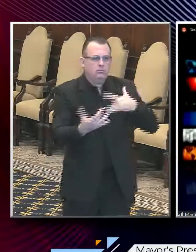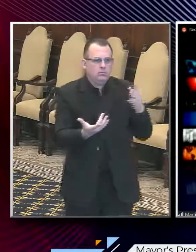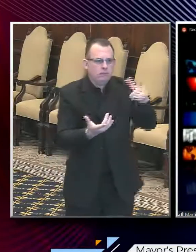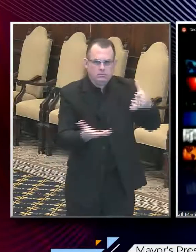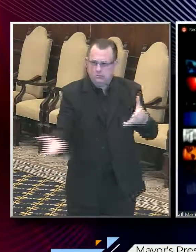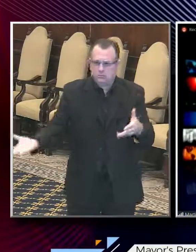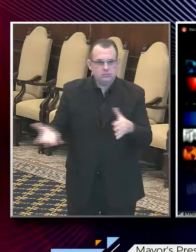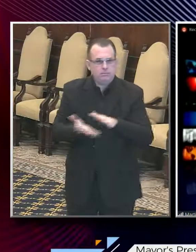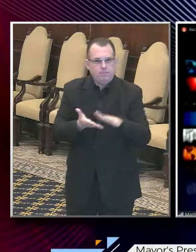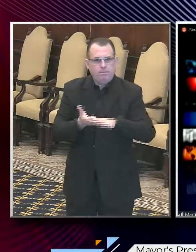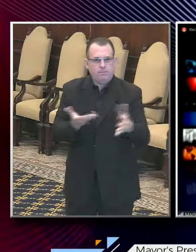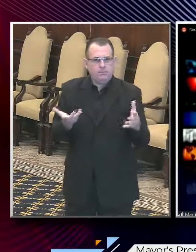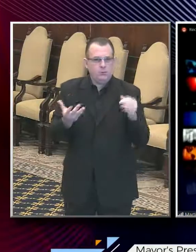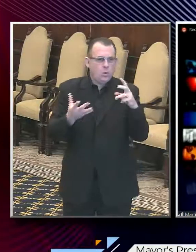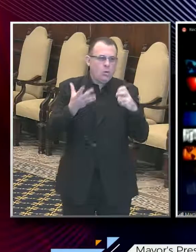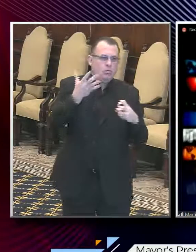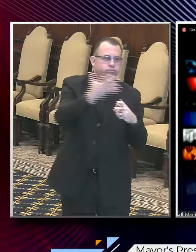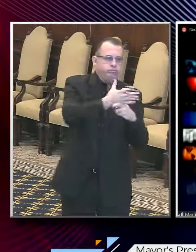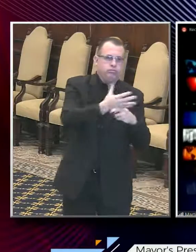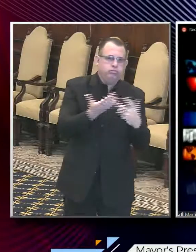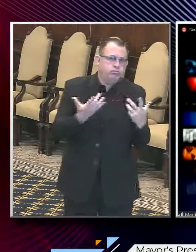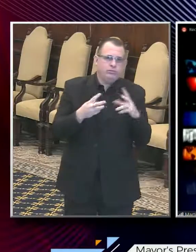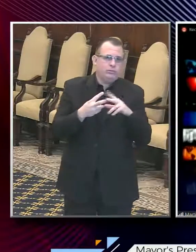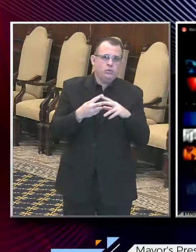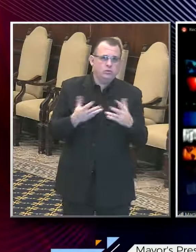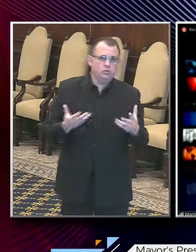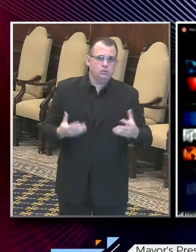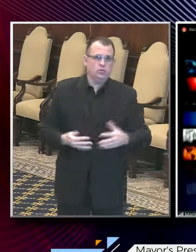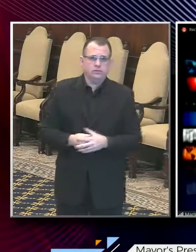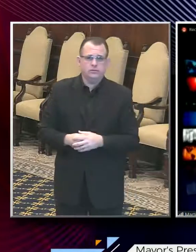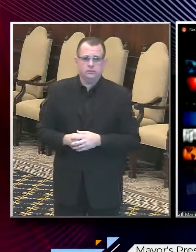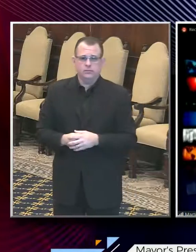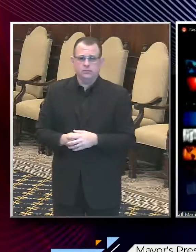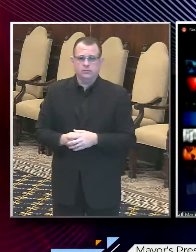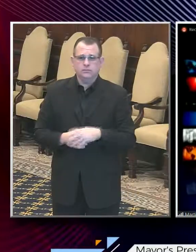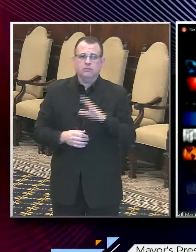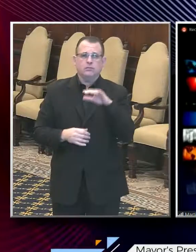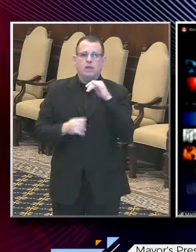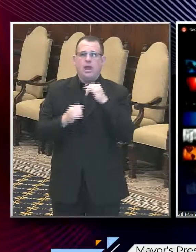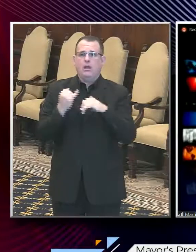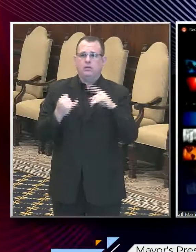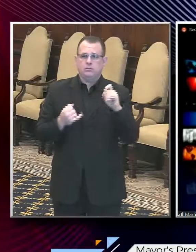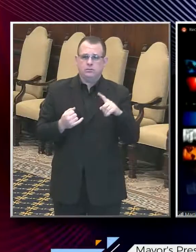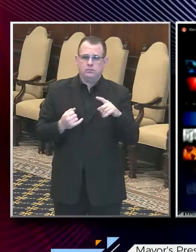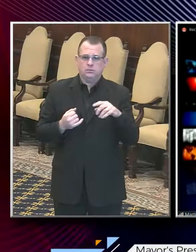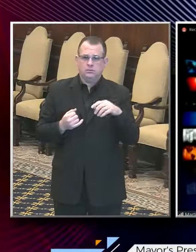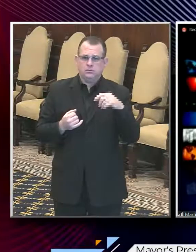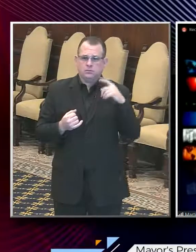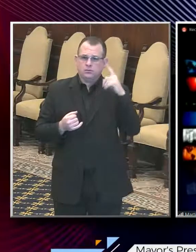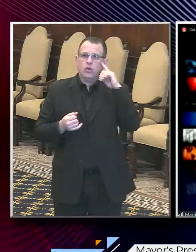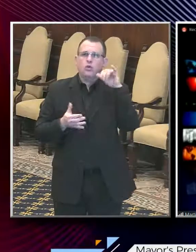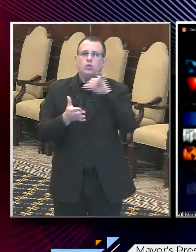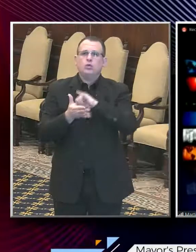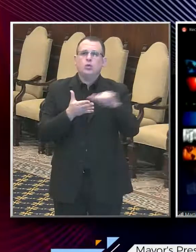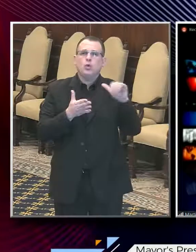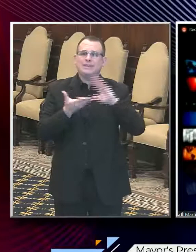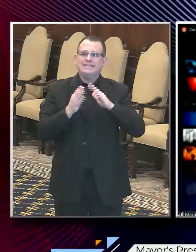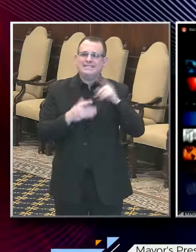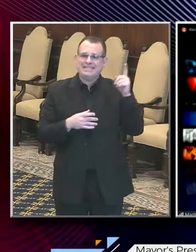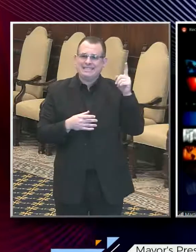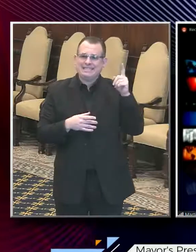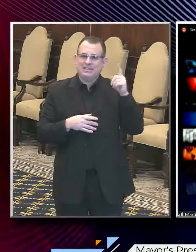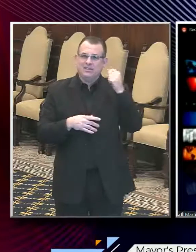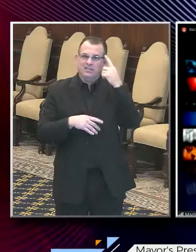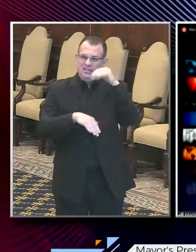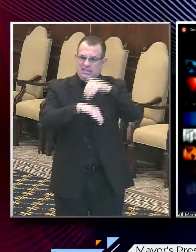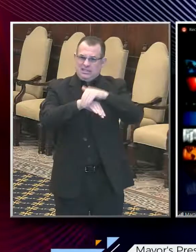New York has at 7 p.m. they're doing celebrations every day for our frontline workers and the